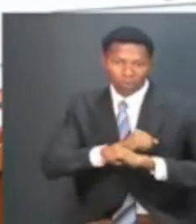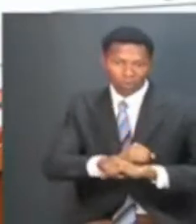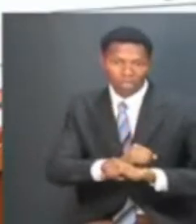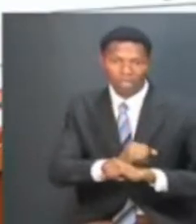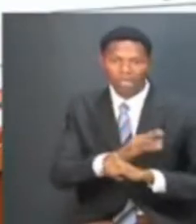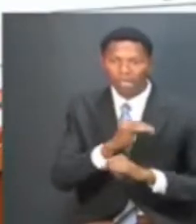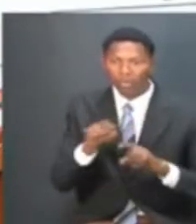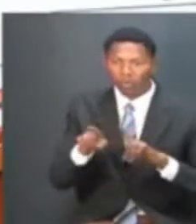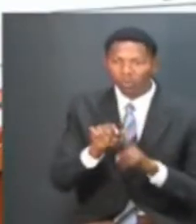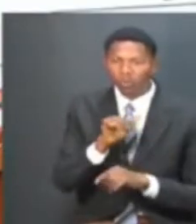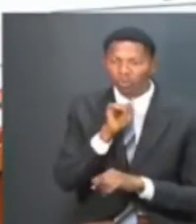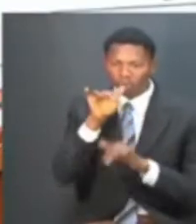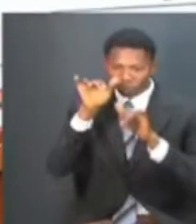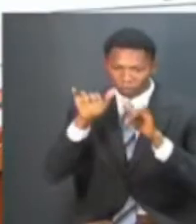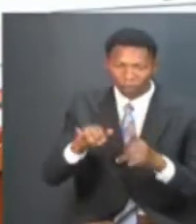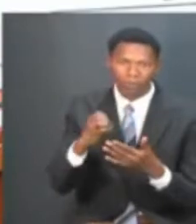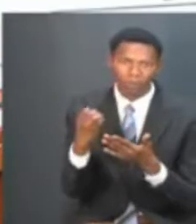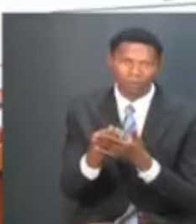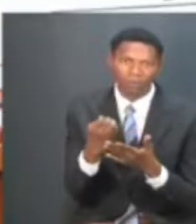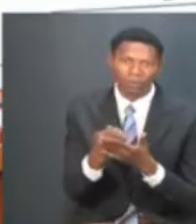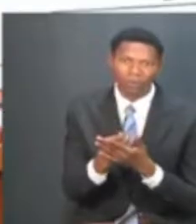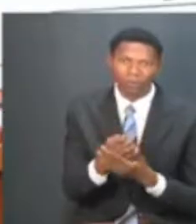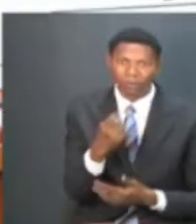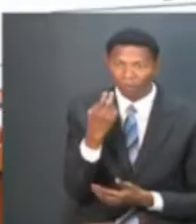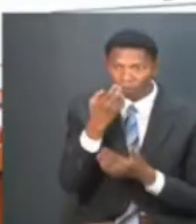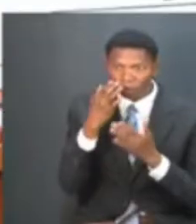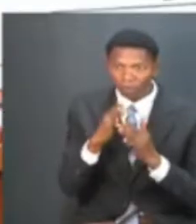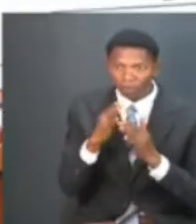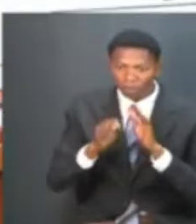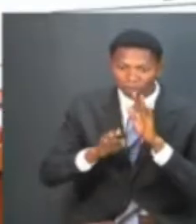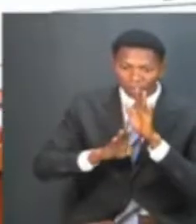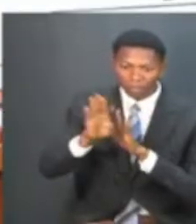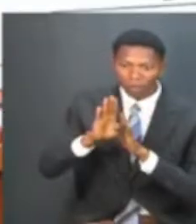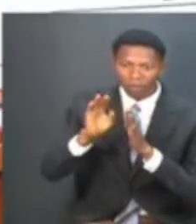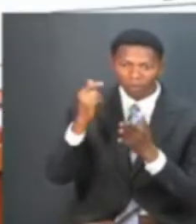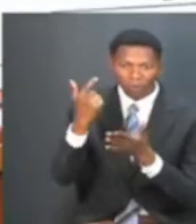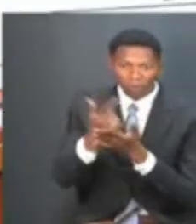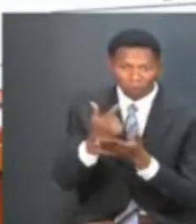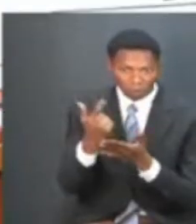economy. Mr. Speaker, a developing economy such as Ghana,